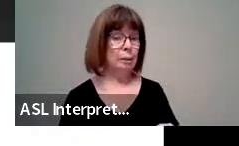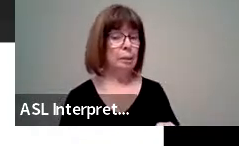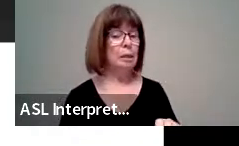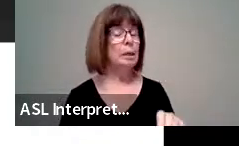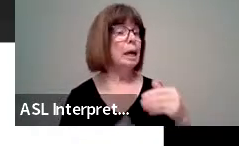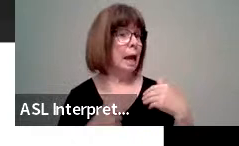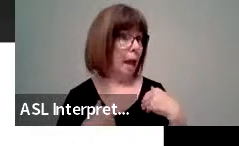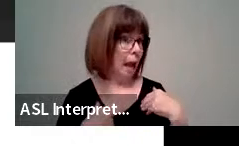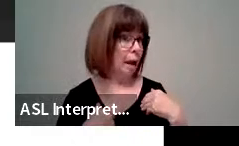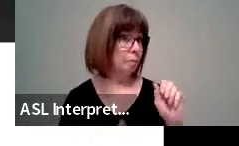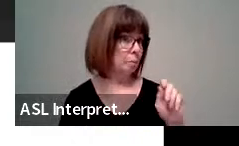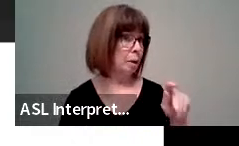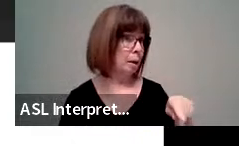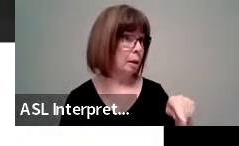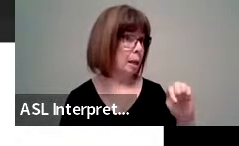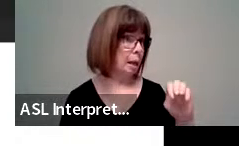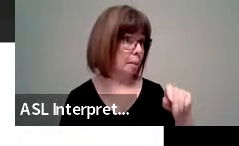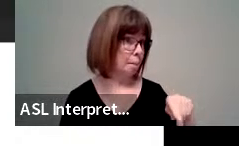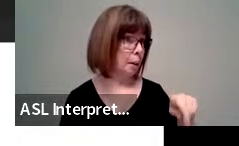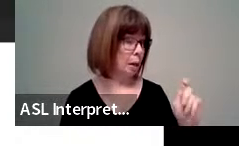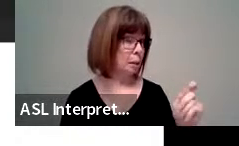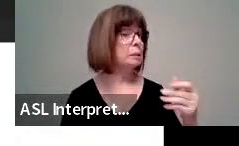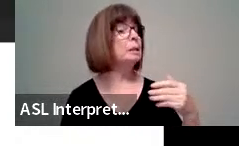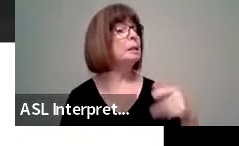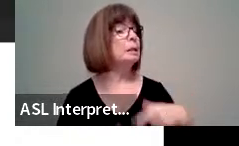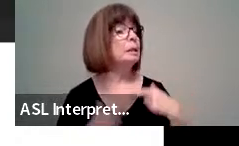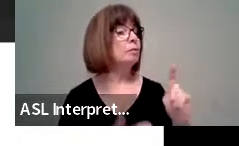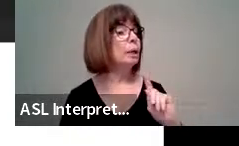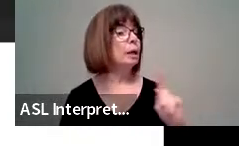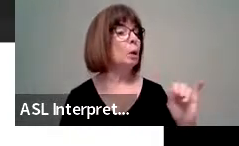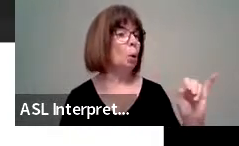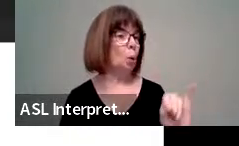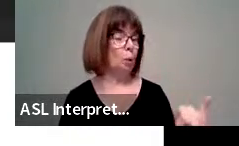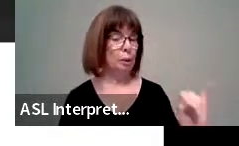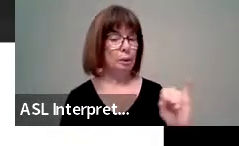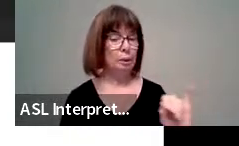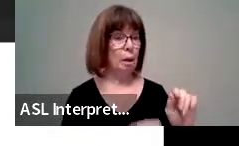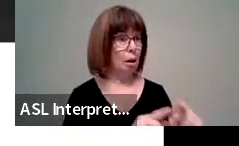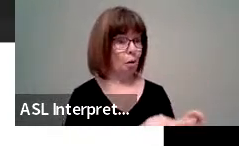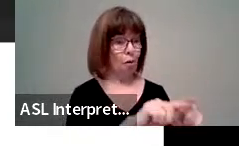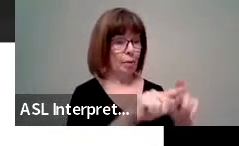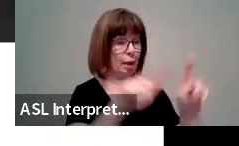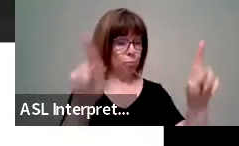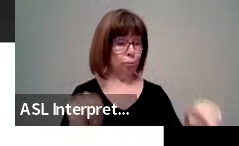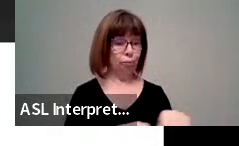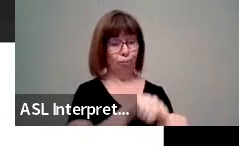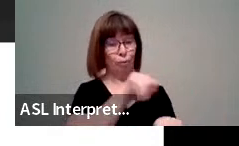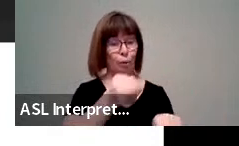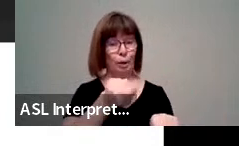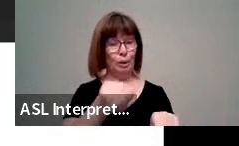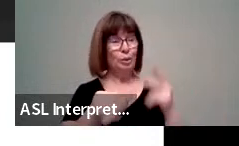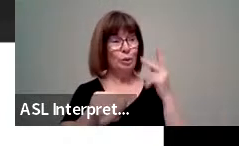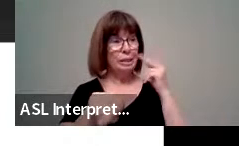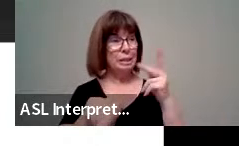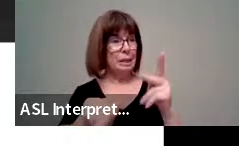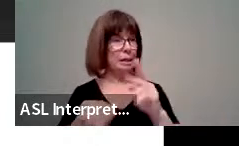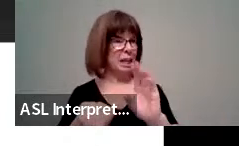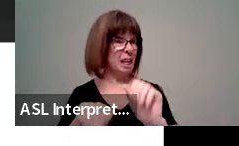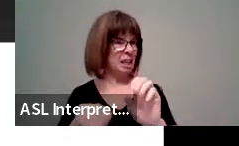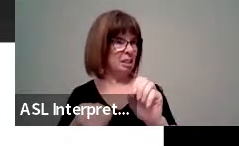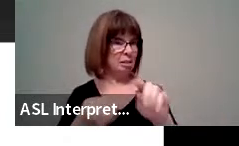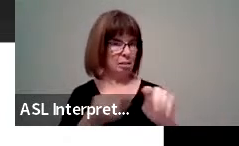27% are people living with HIV. And on the right, you can see the Mpox cases by test date for Alameda